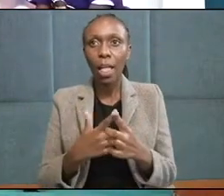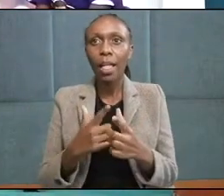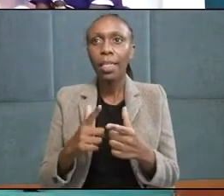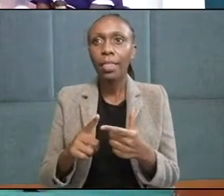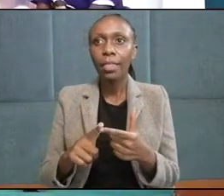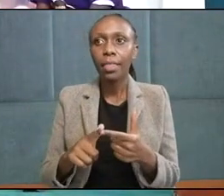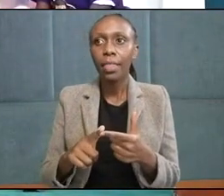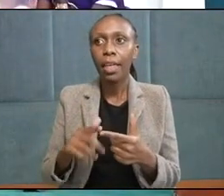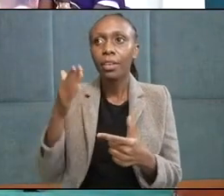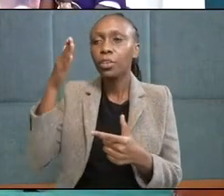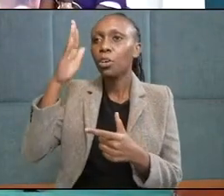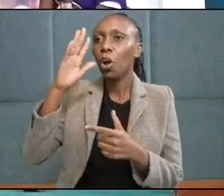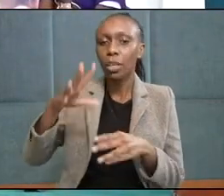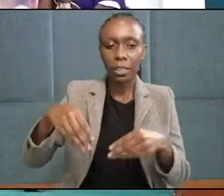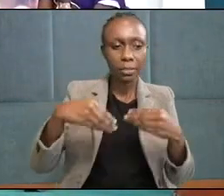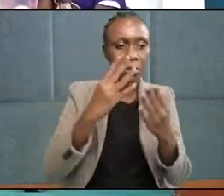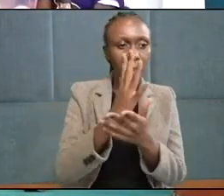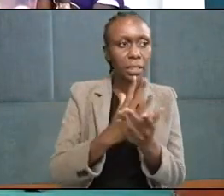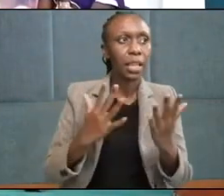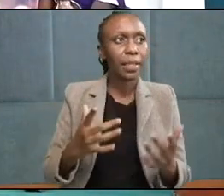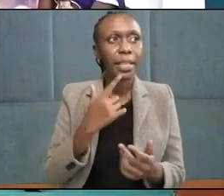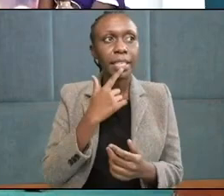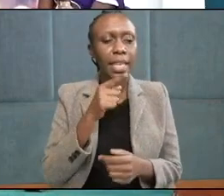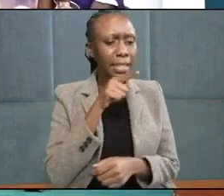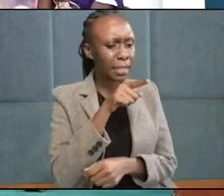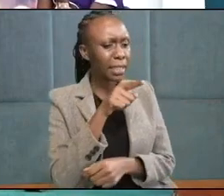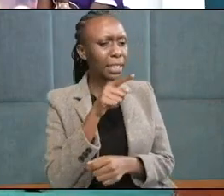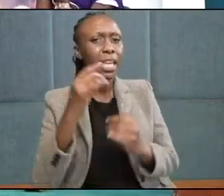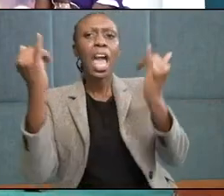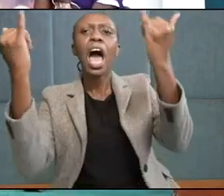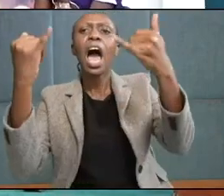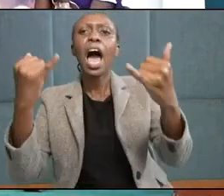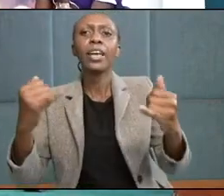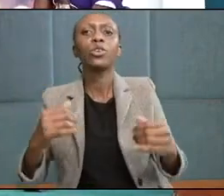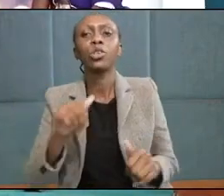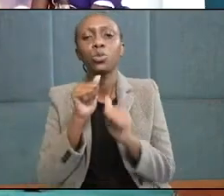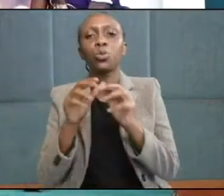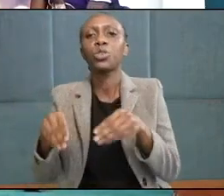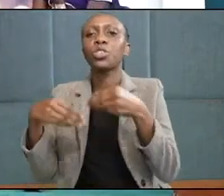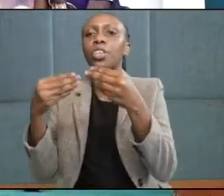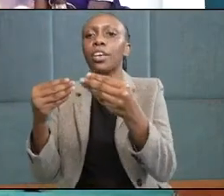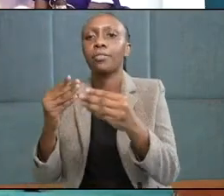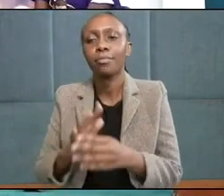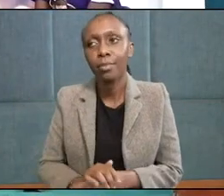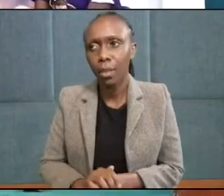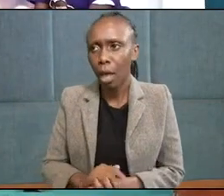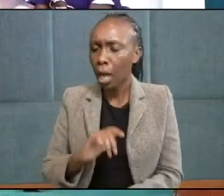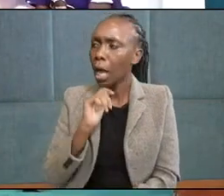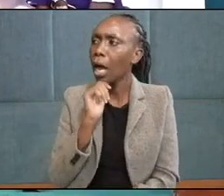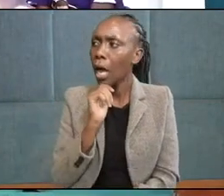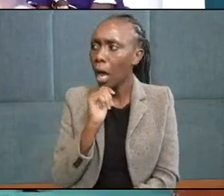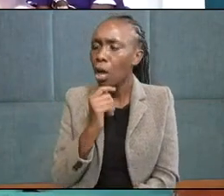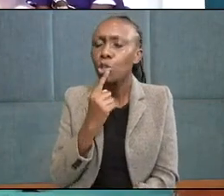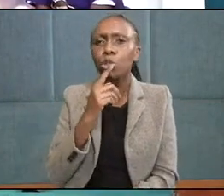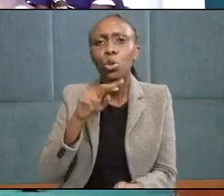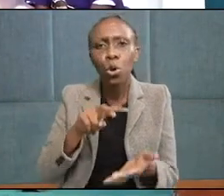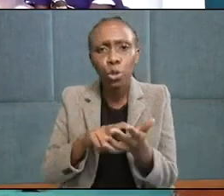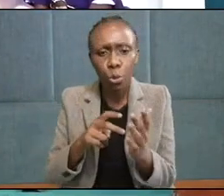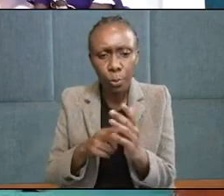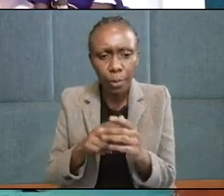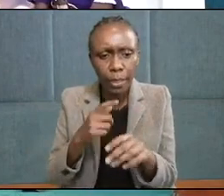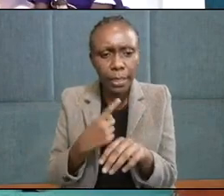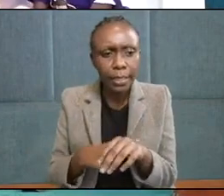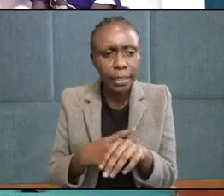gave you something. Then you say that the idol was the one that gave you that thing. Ah, thank you. So you mean when you